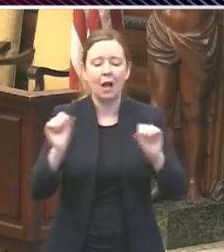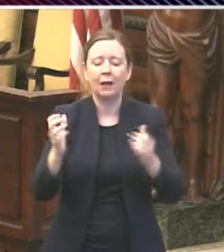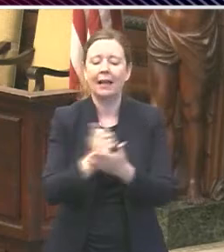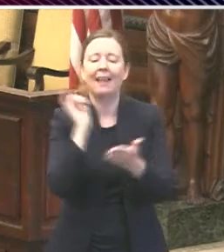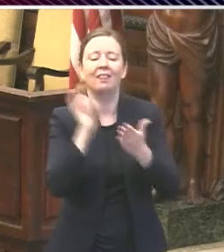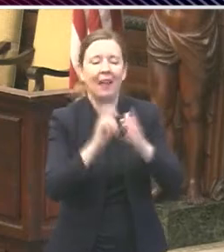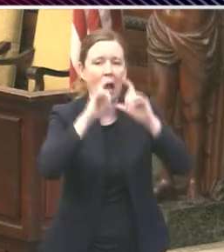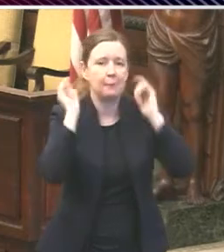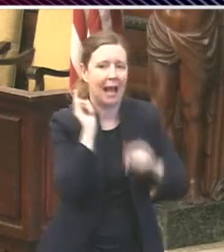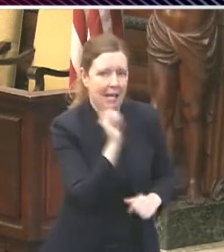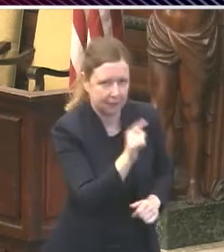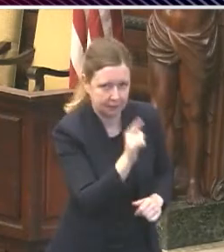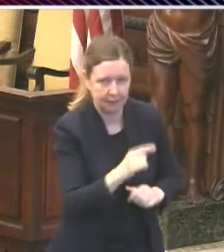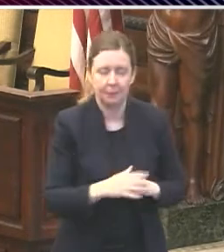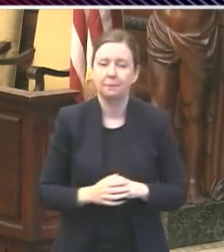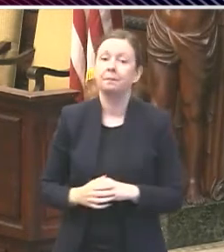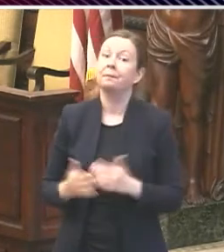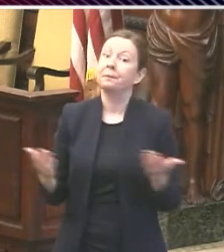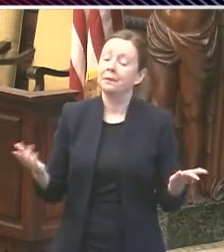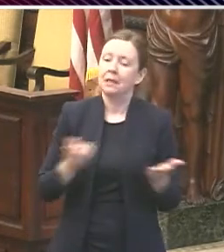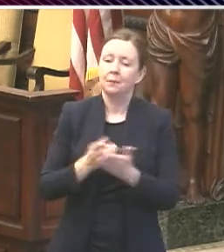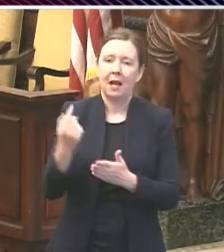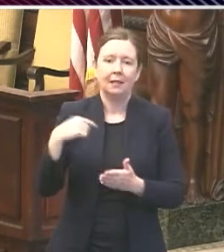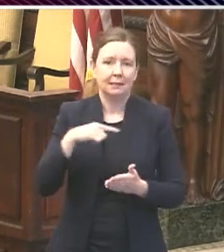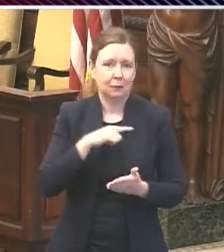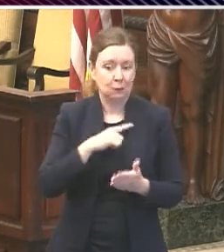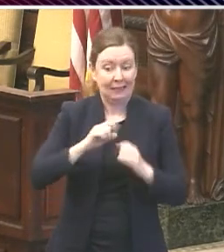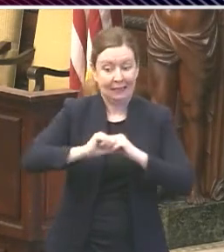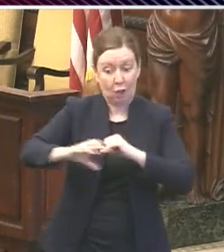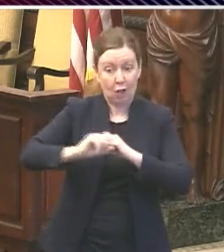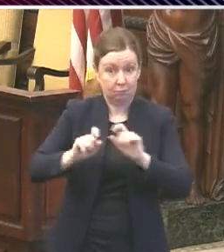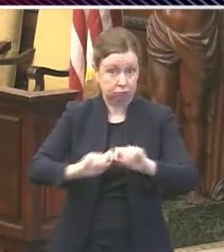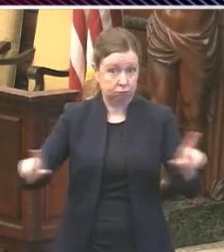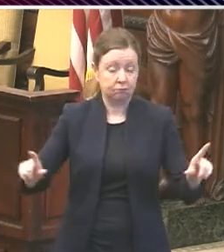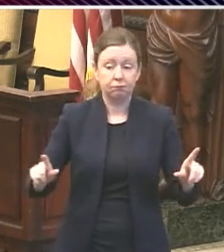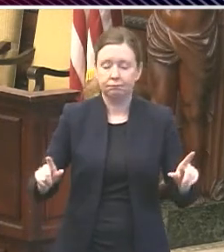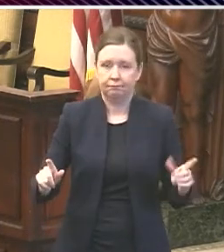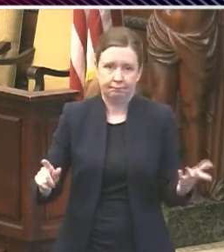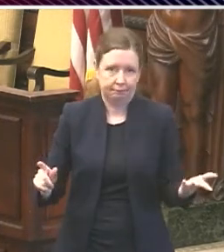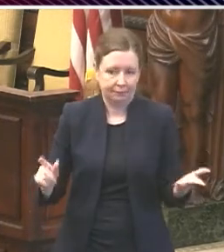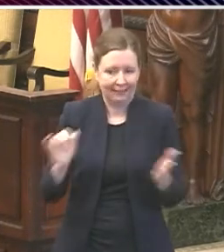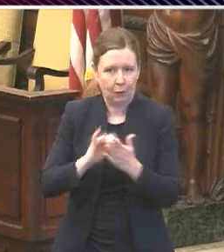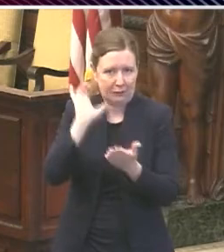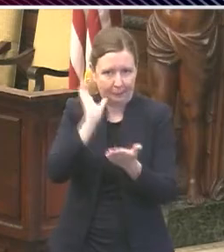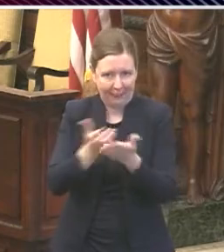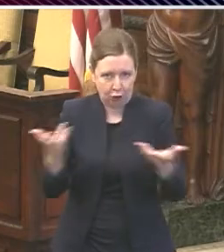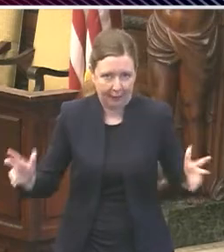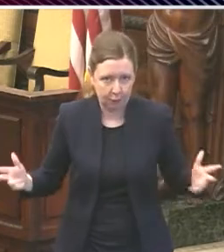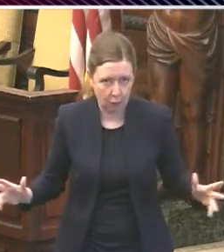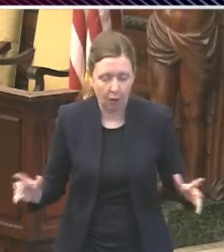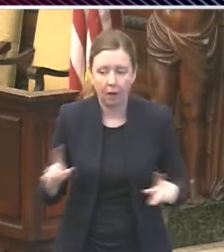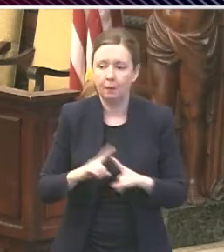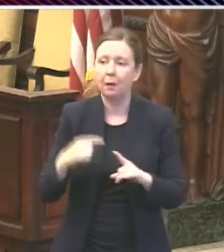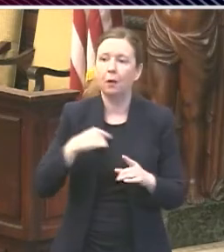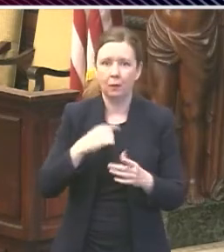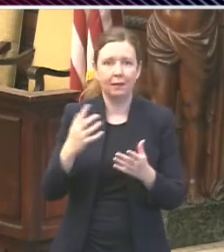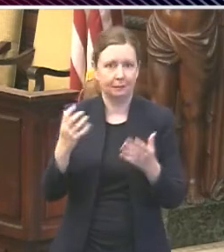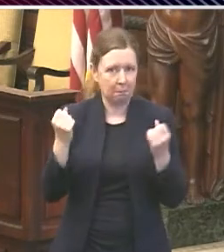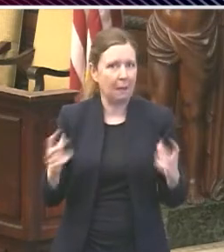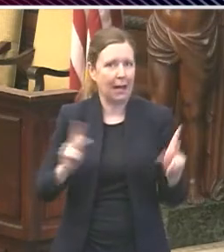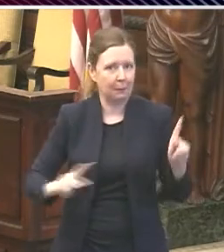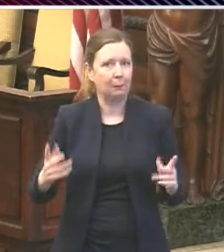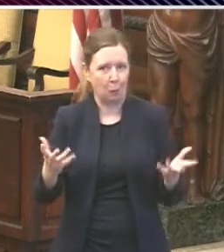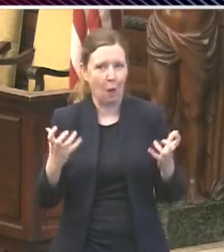mask? And to be honest, when we launched the campaign, there wasn't a mask like that. It was just an image. But because we've gotten interest, we have now